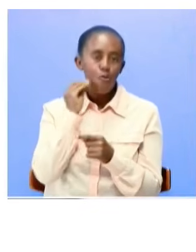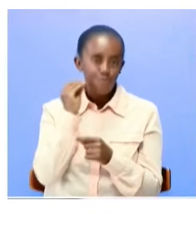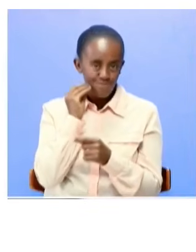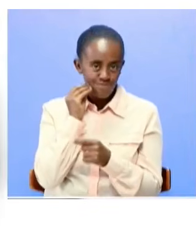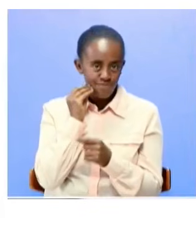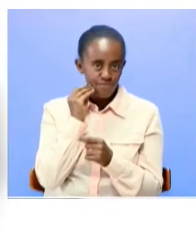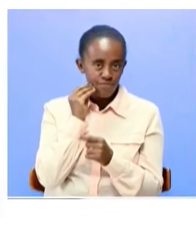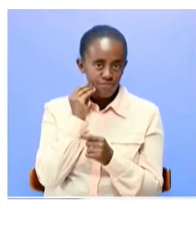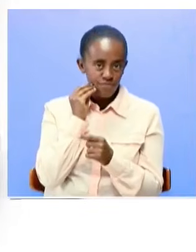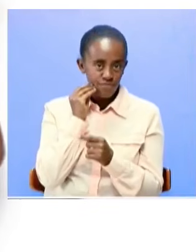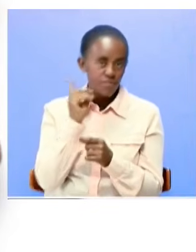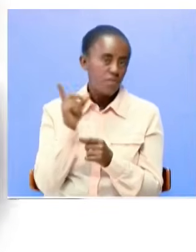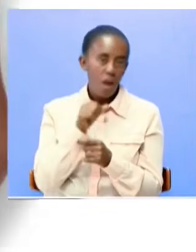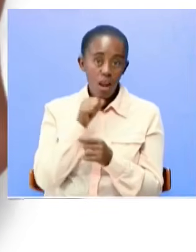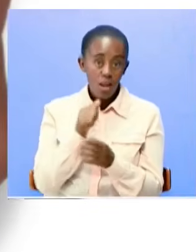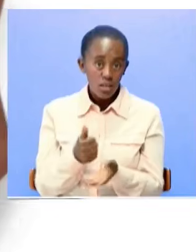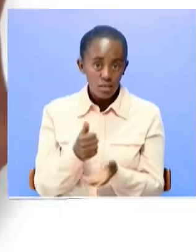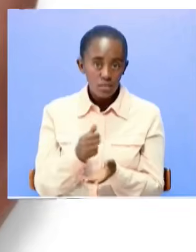unless